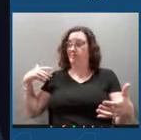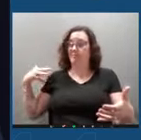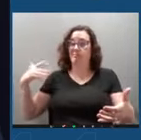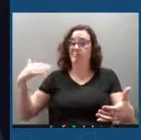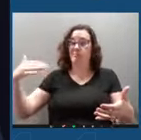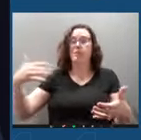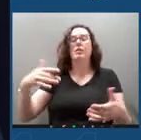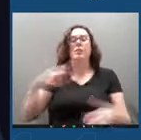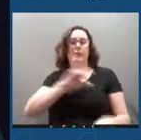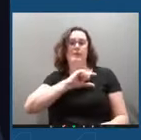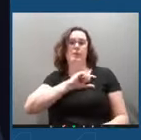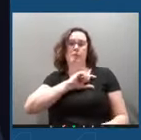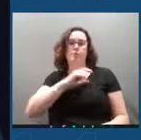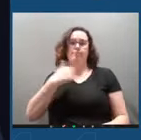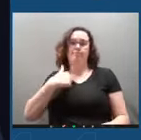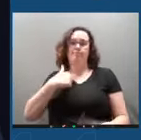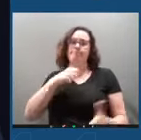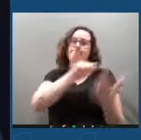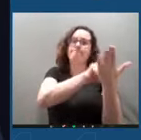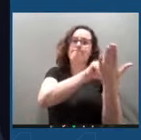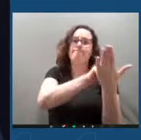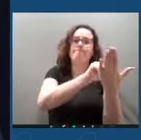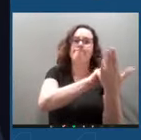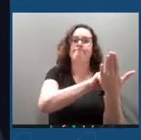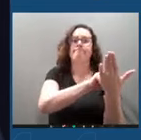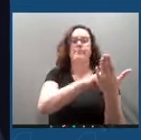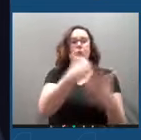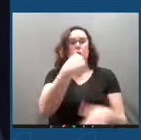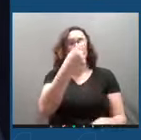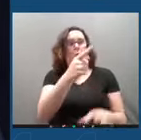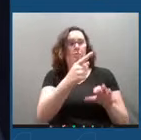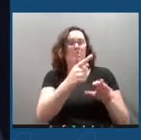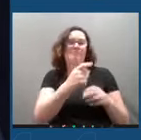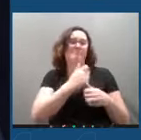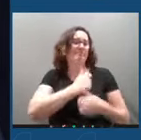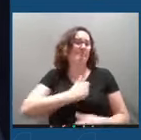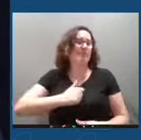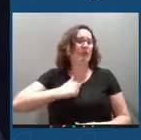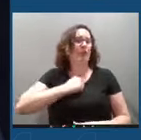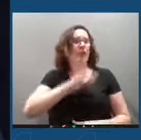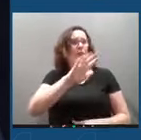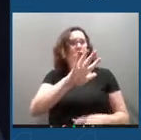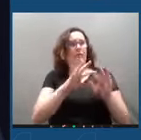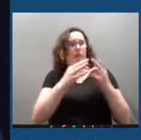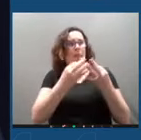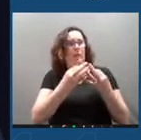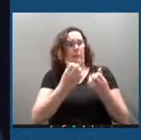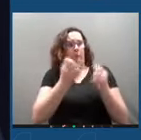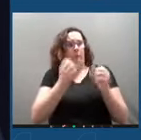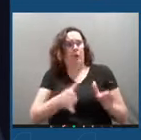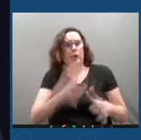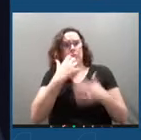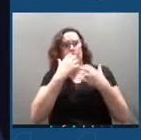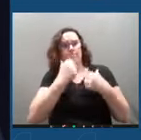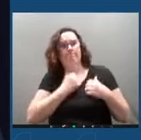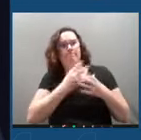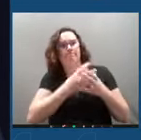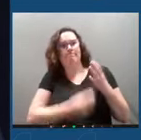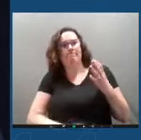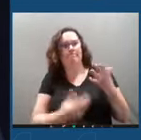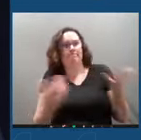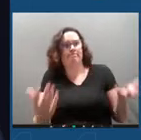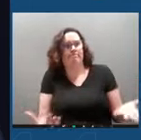police officer. And I told family members that their loved ones were not coming home. And there was no